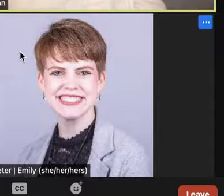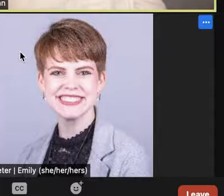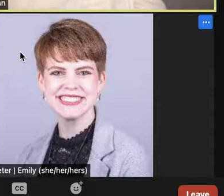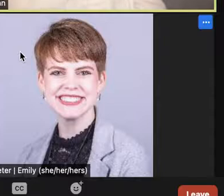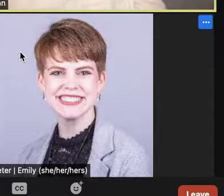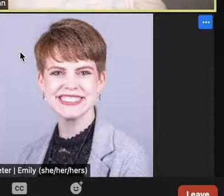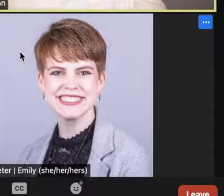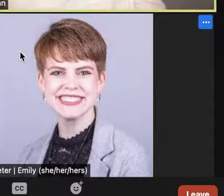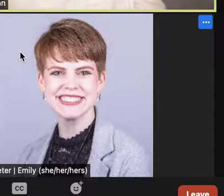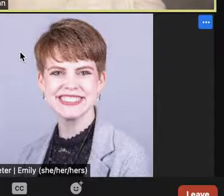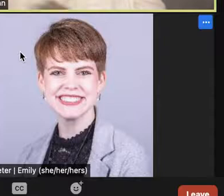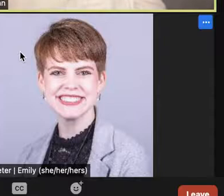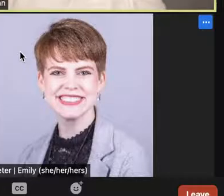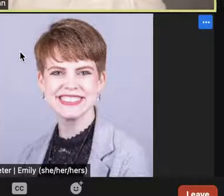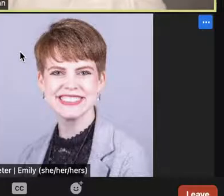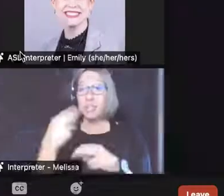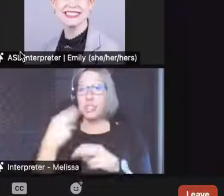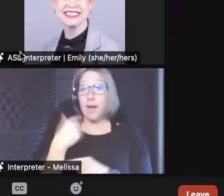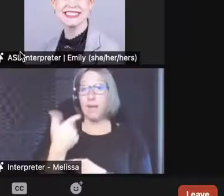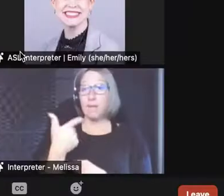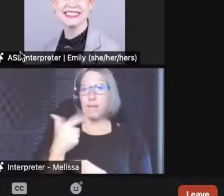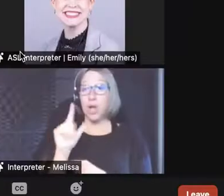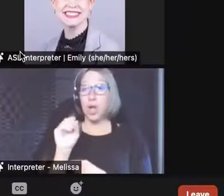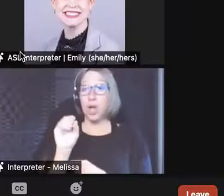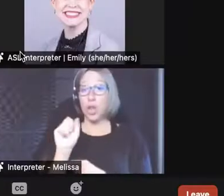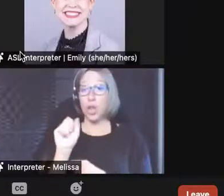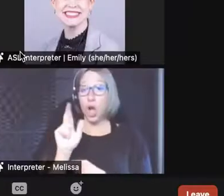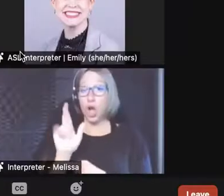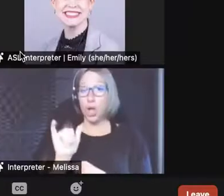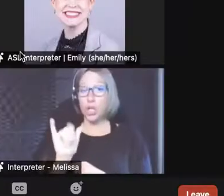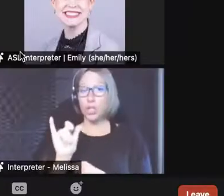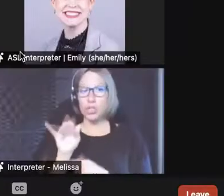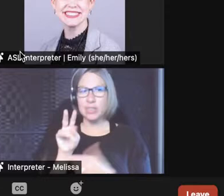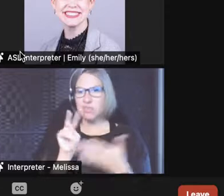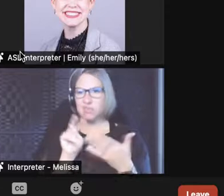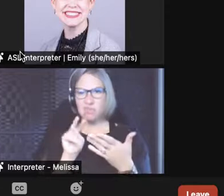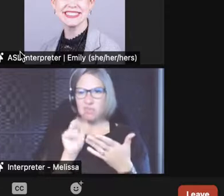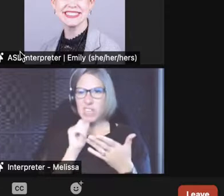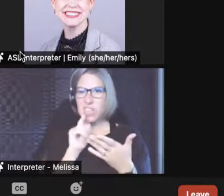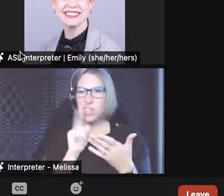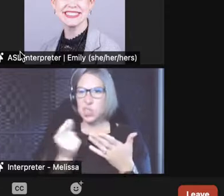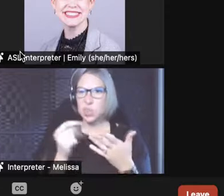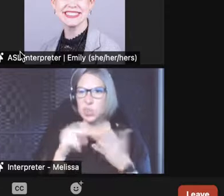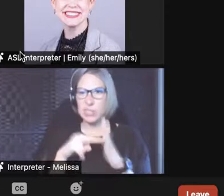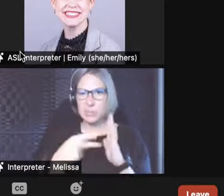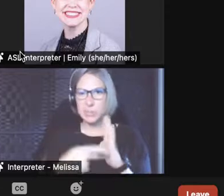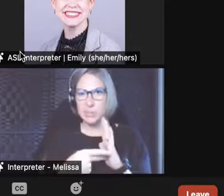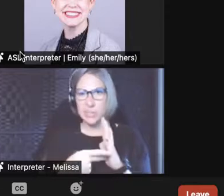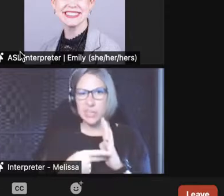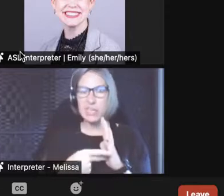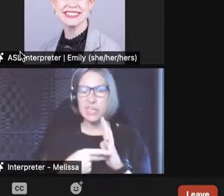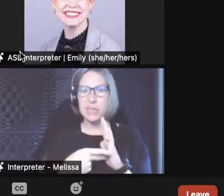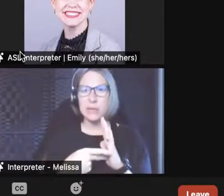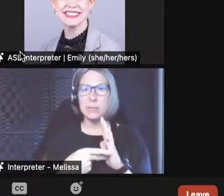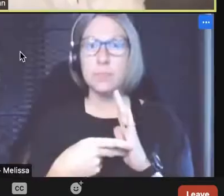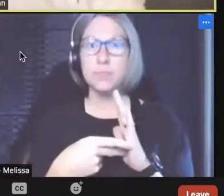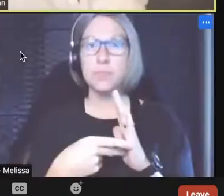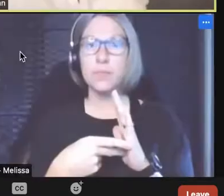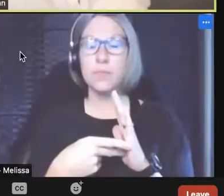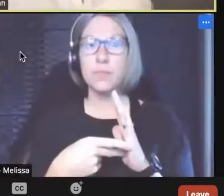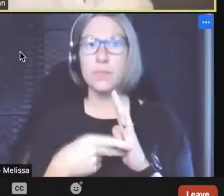I want to just mention there's a glossary to this, so that if you're not sure what we mean by these particular things, this was actually